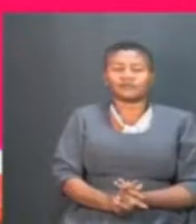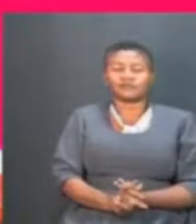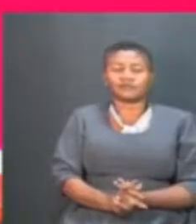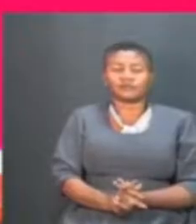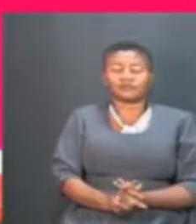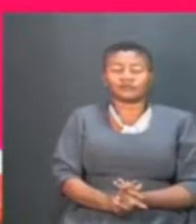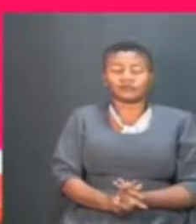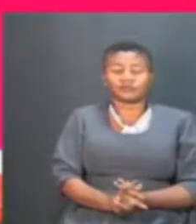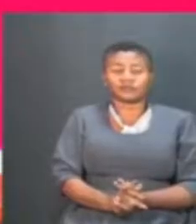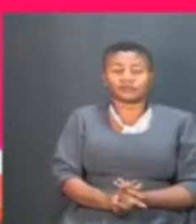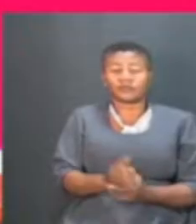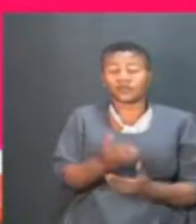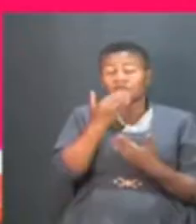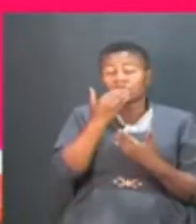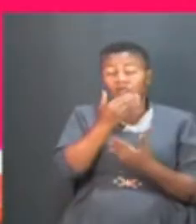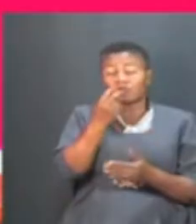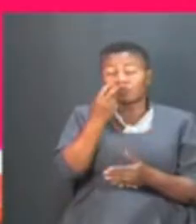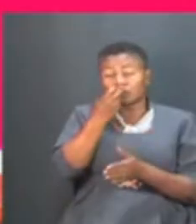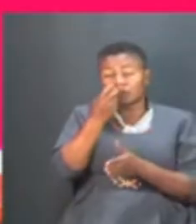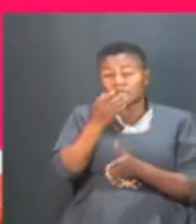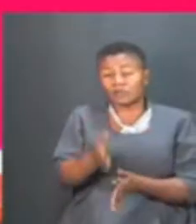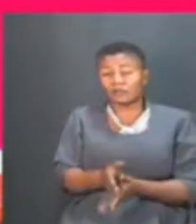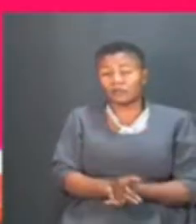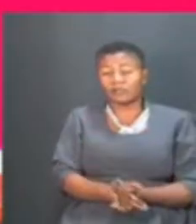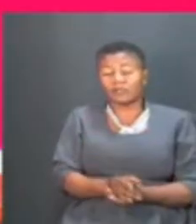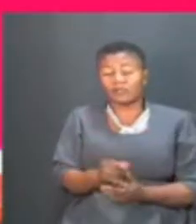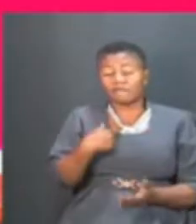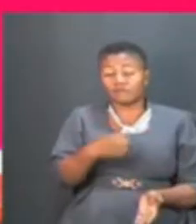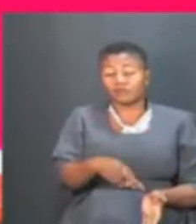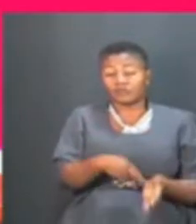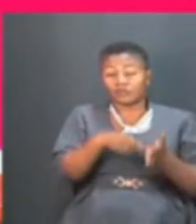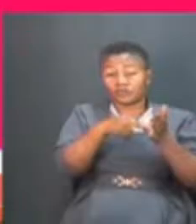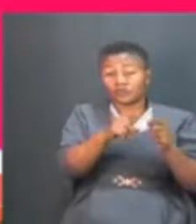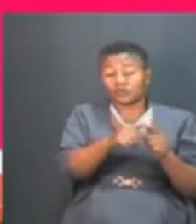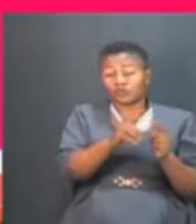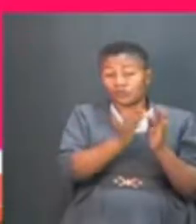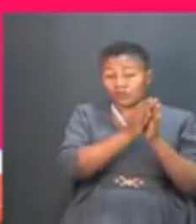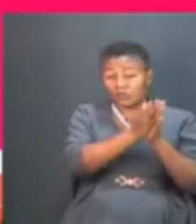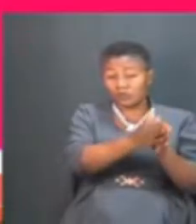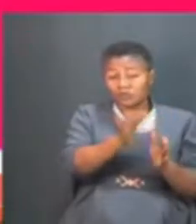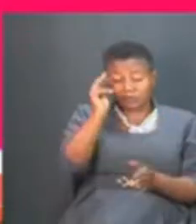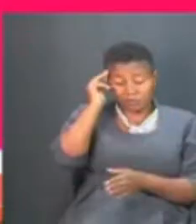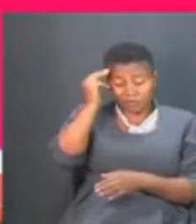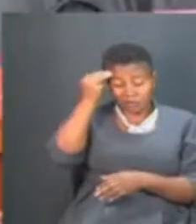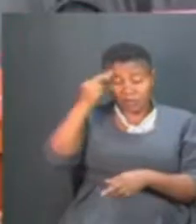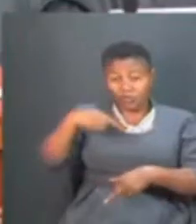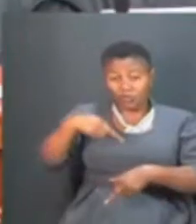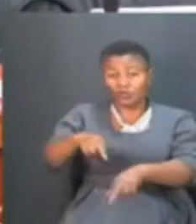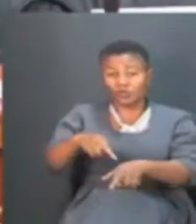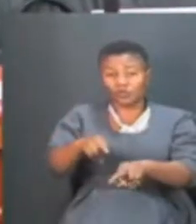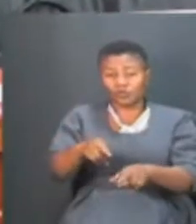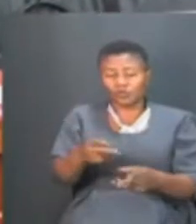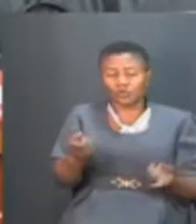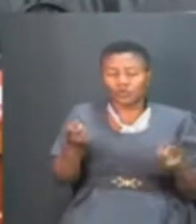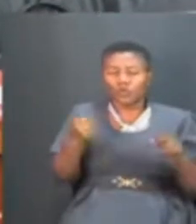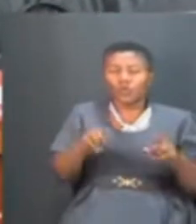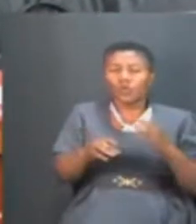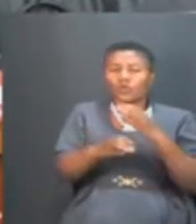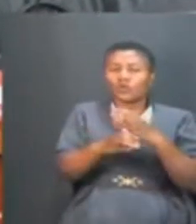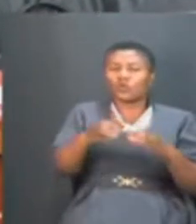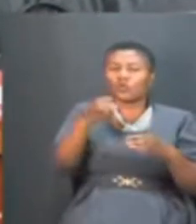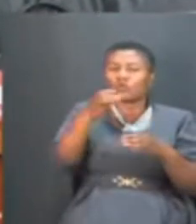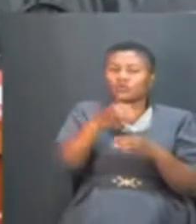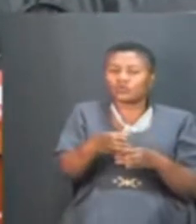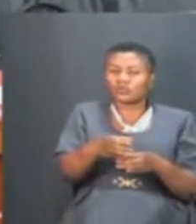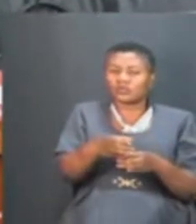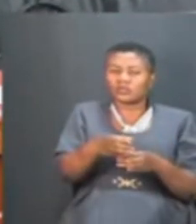Thank you, Right Honourable Speaker. I rise to ask the Minister for Roads and Highways when the construction